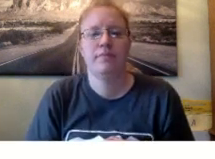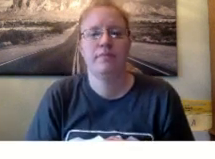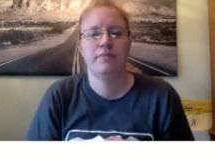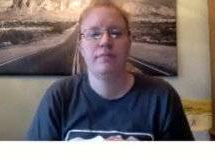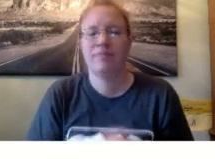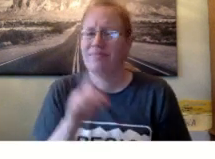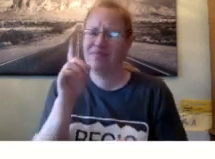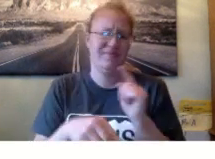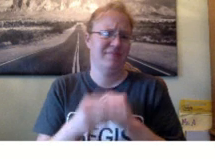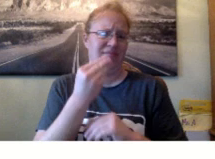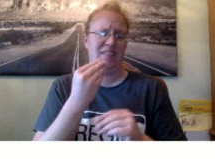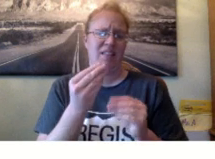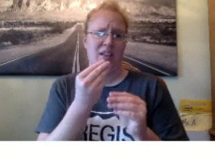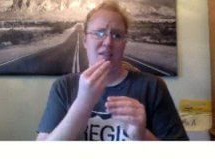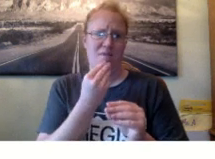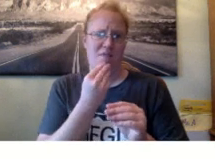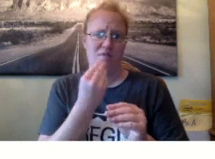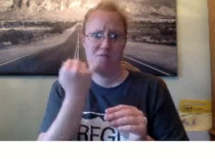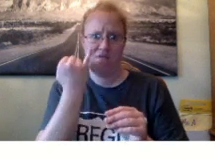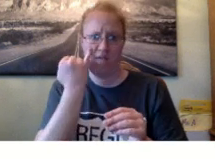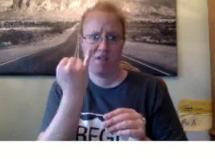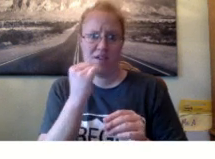Okay, so you can't eat food before if it's